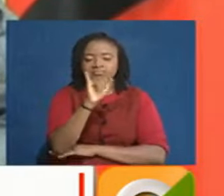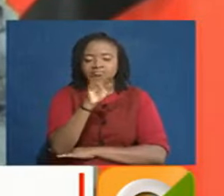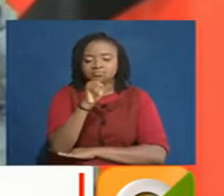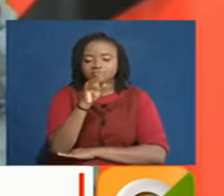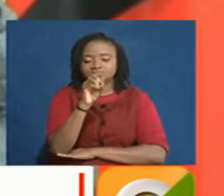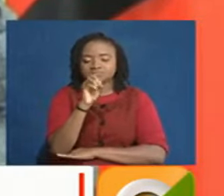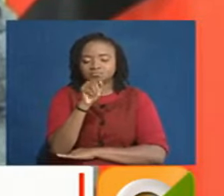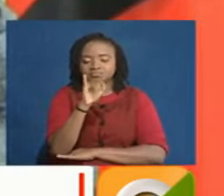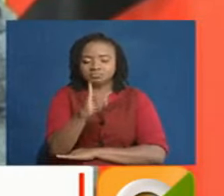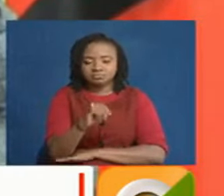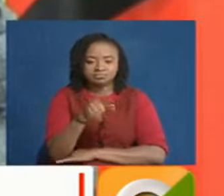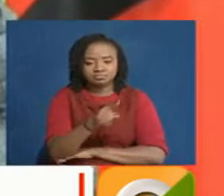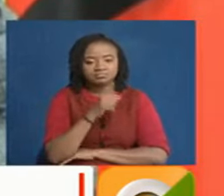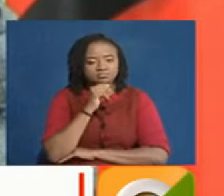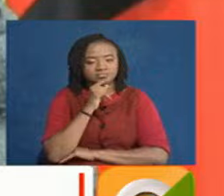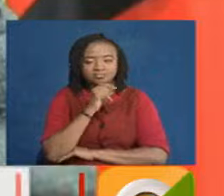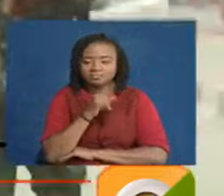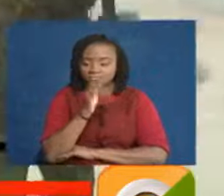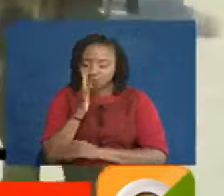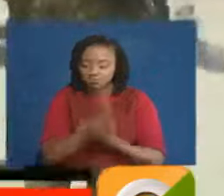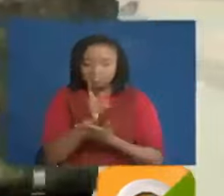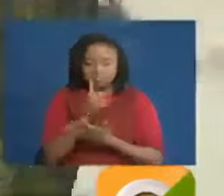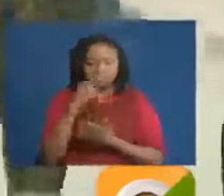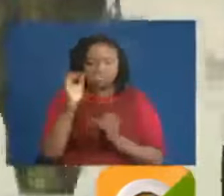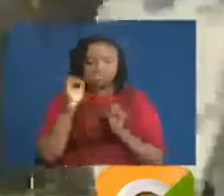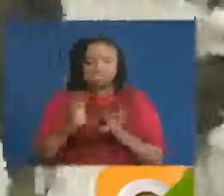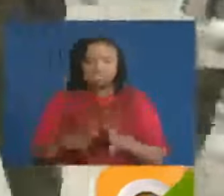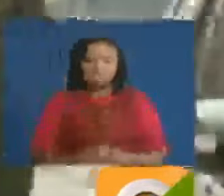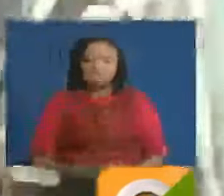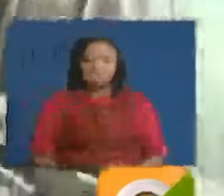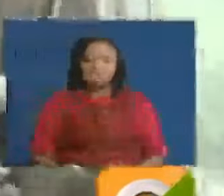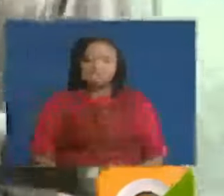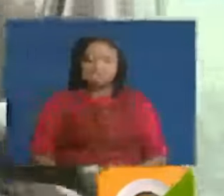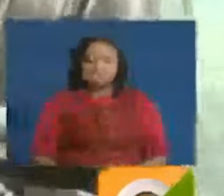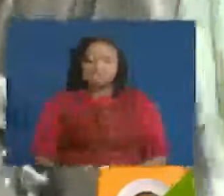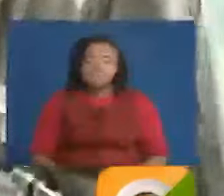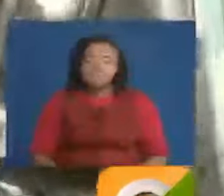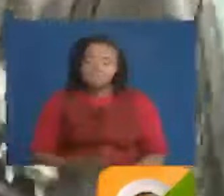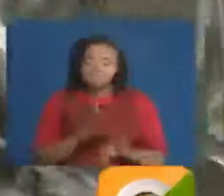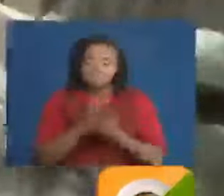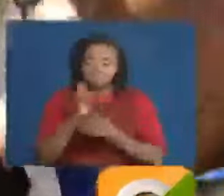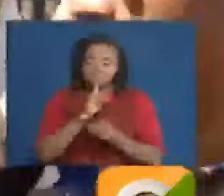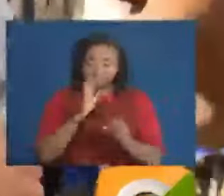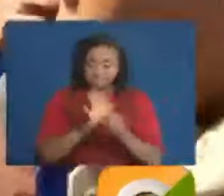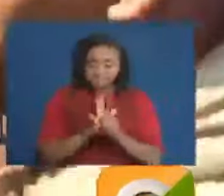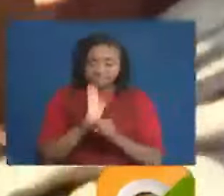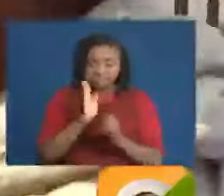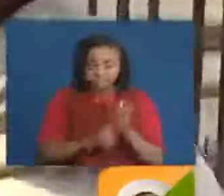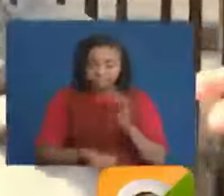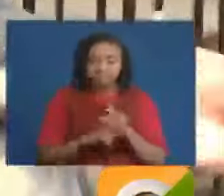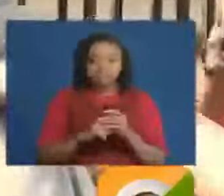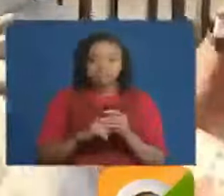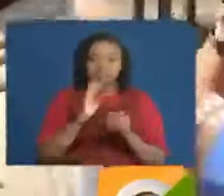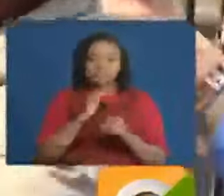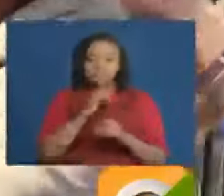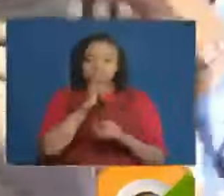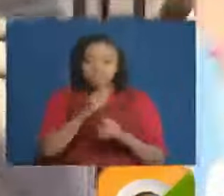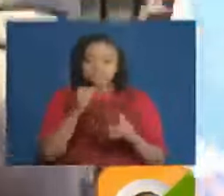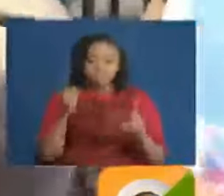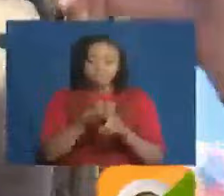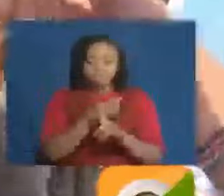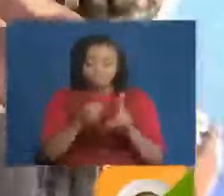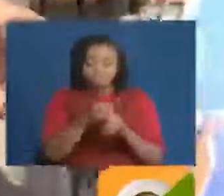not right, good people. Despite the government's commitment to not take the foot off the pedal,